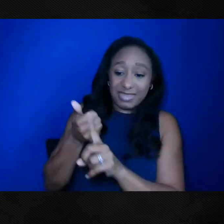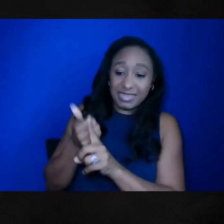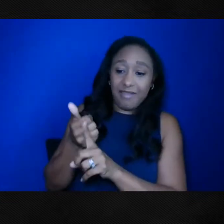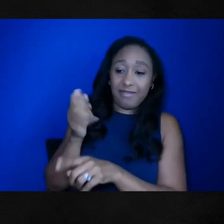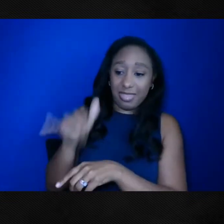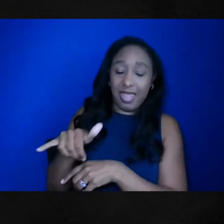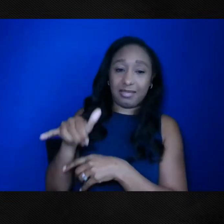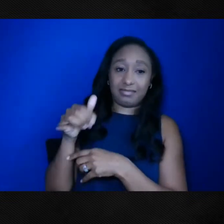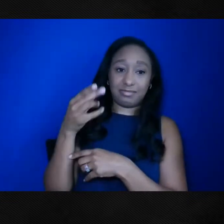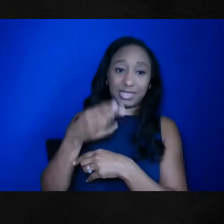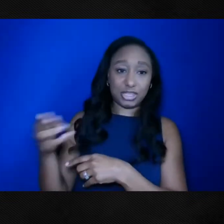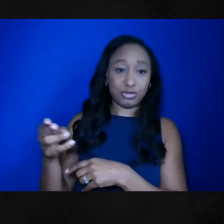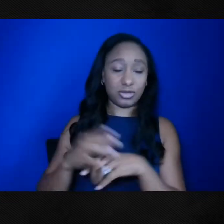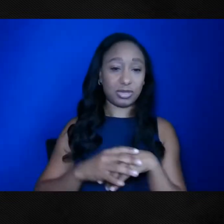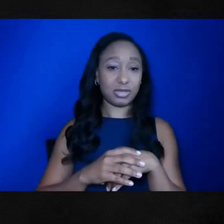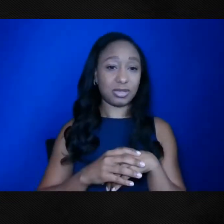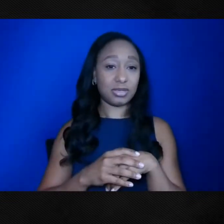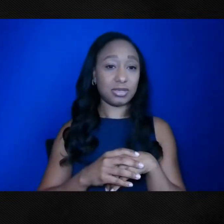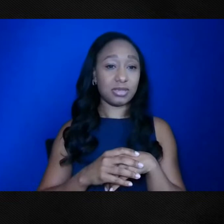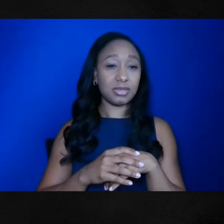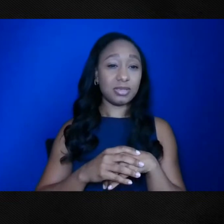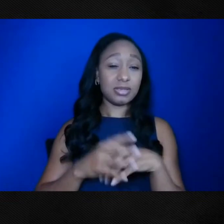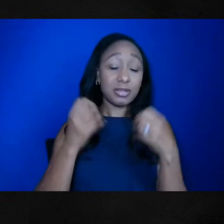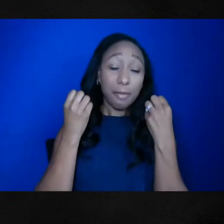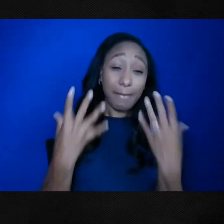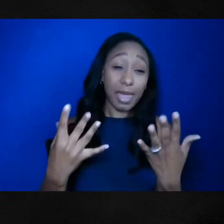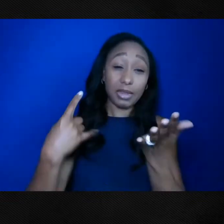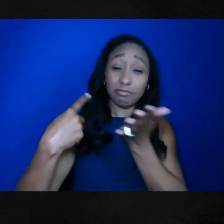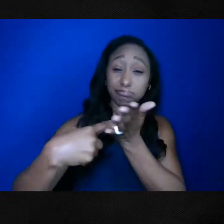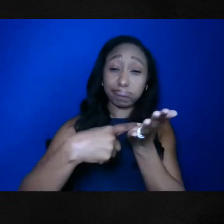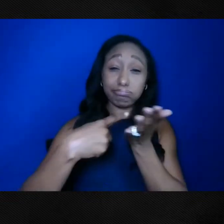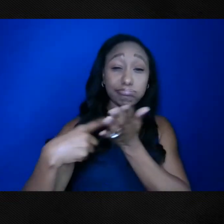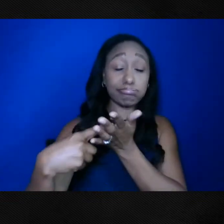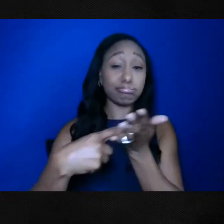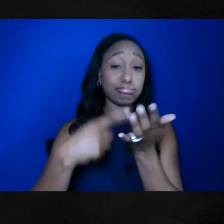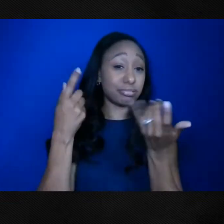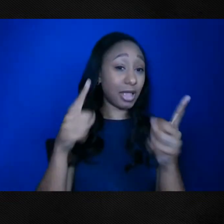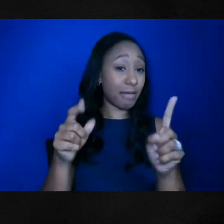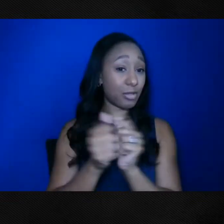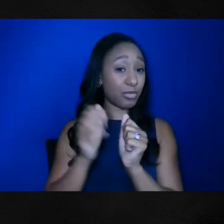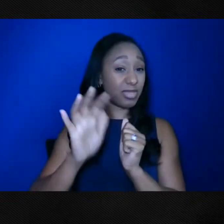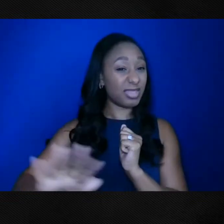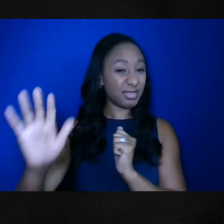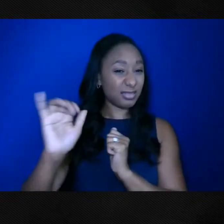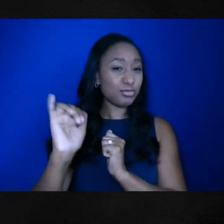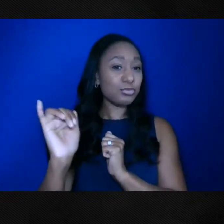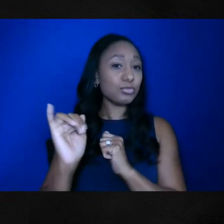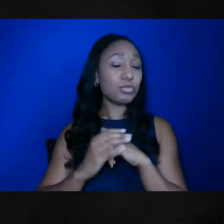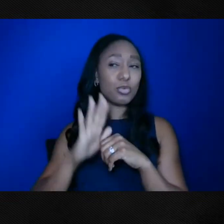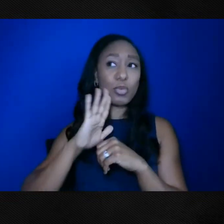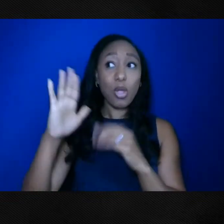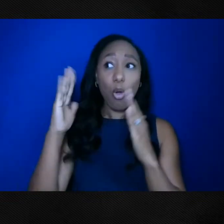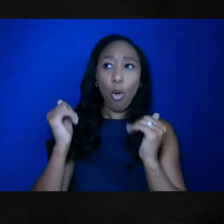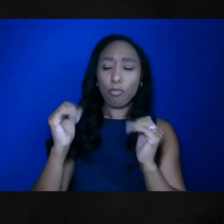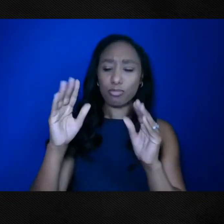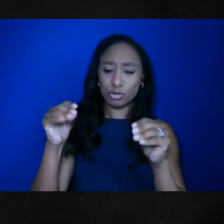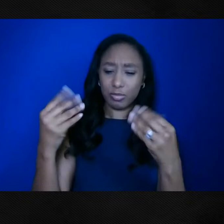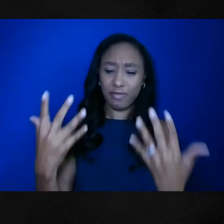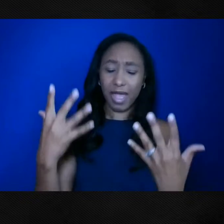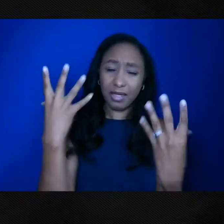serious discussion of that history and their links to current issues. We hope to create an important legacy during